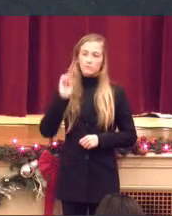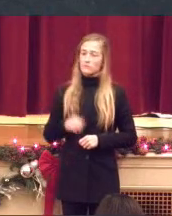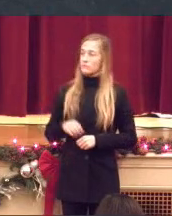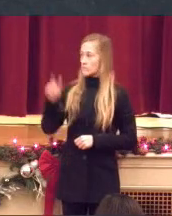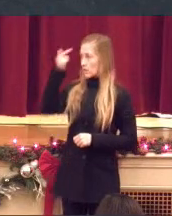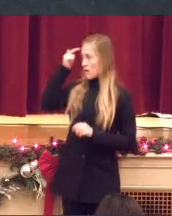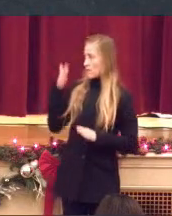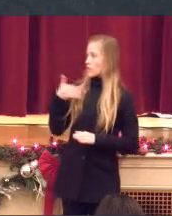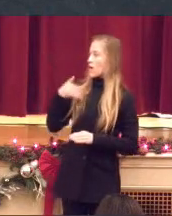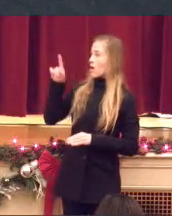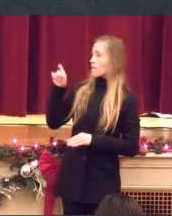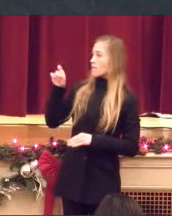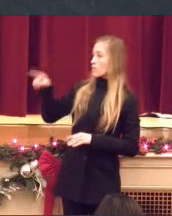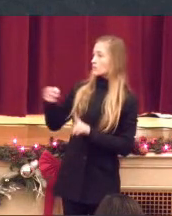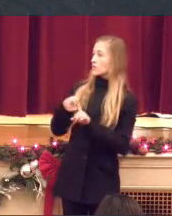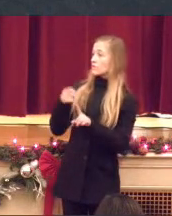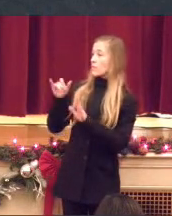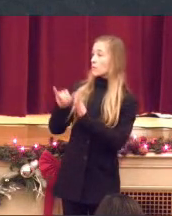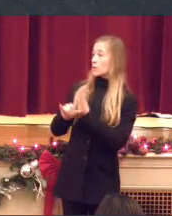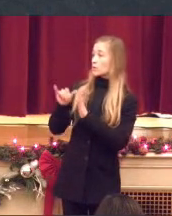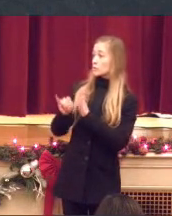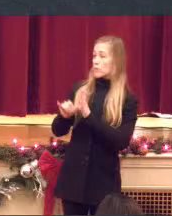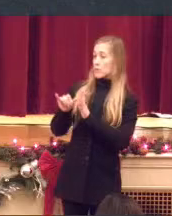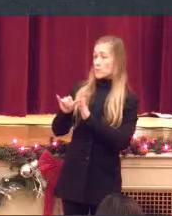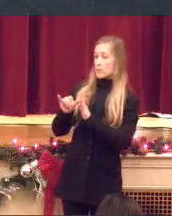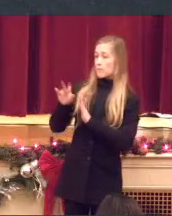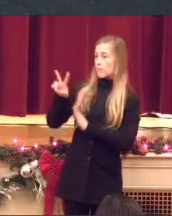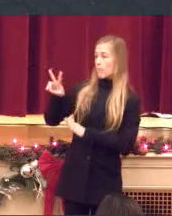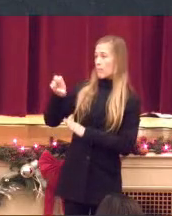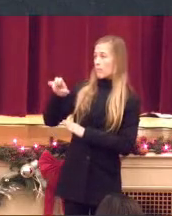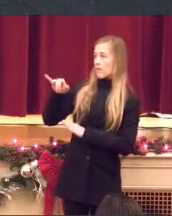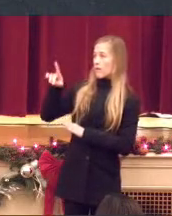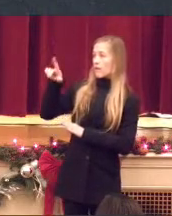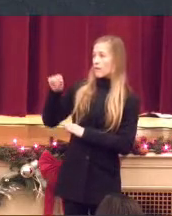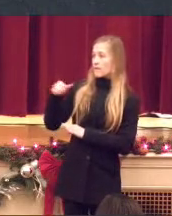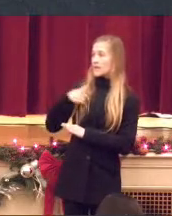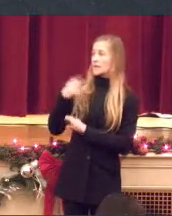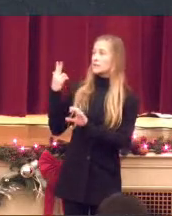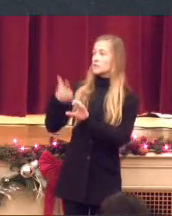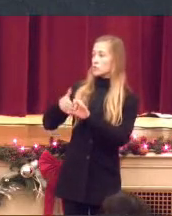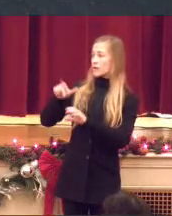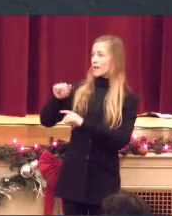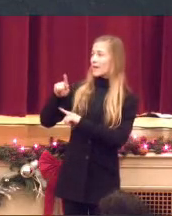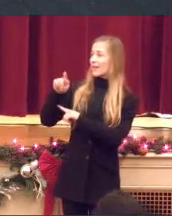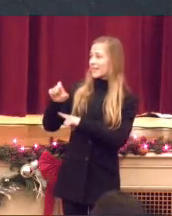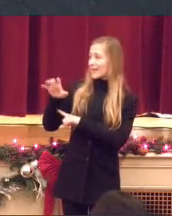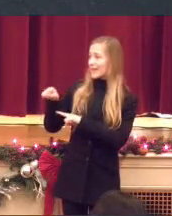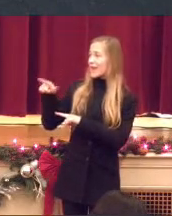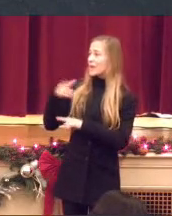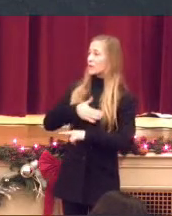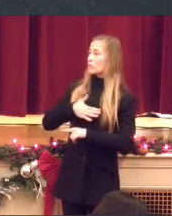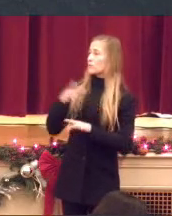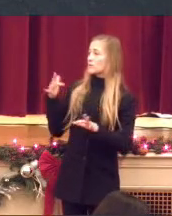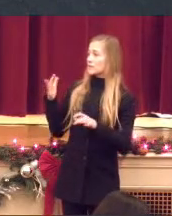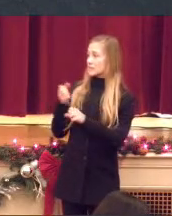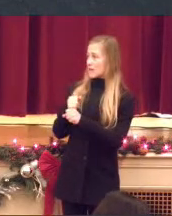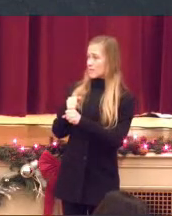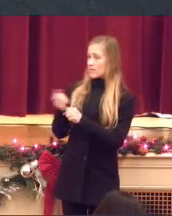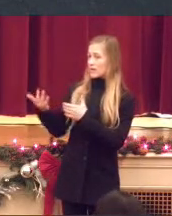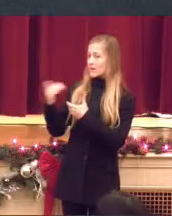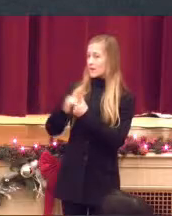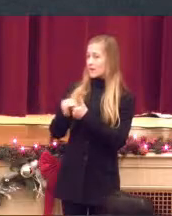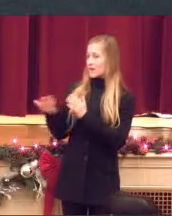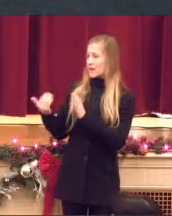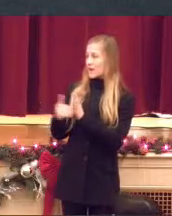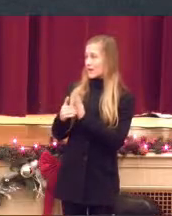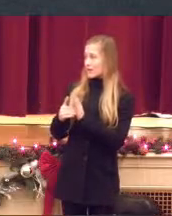we have a question from YouTube. Veda asked, I tuned in late, so can you please just summarize the collaboration again?